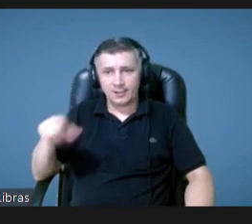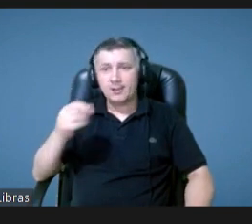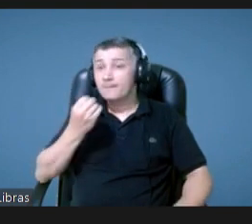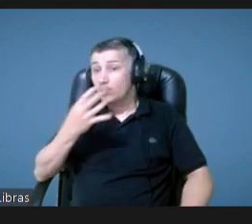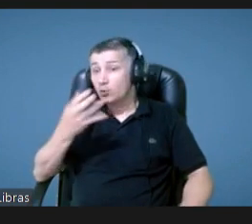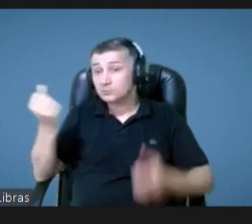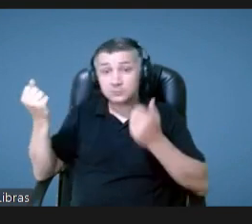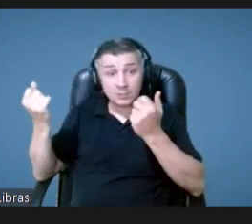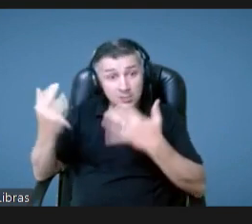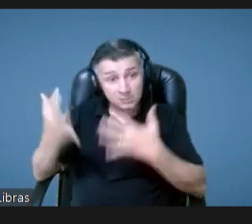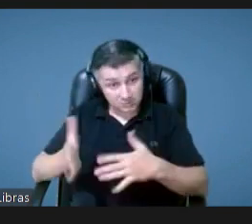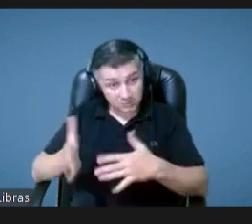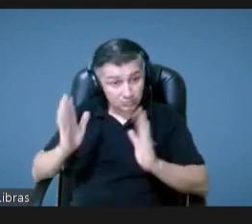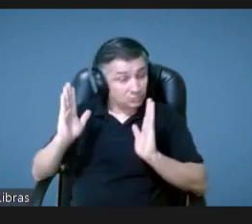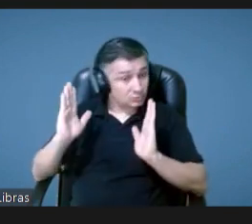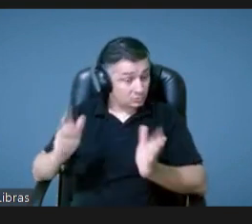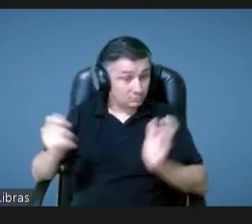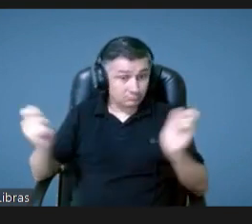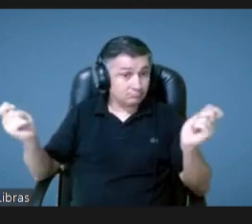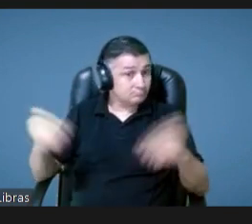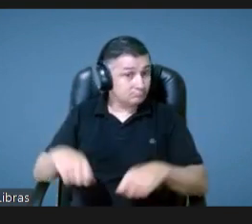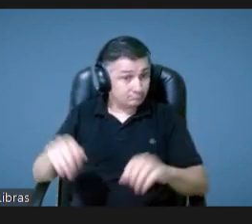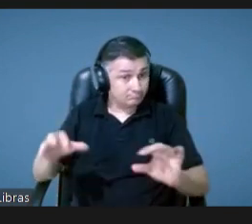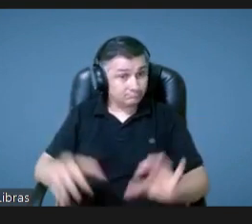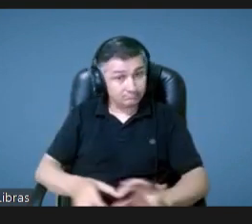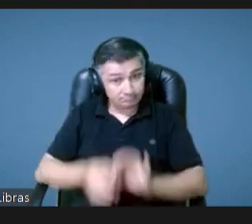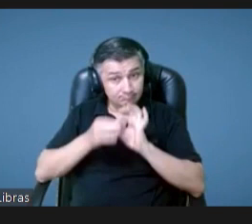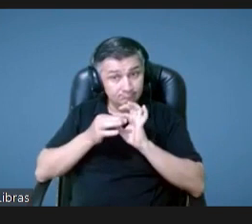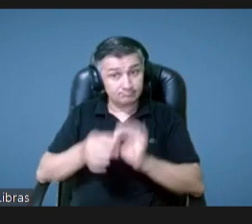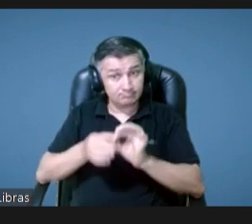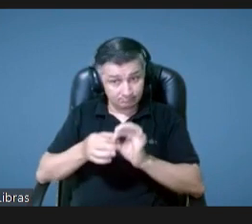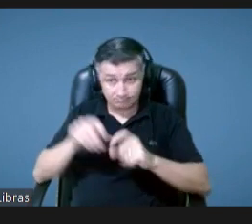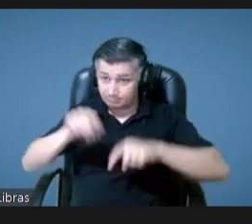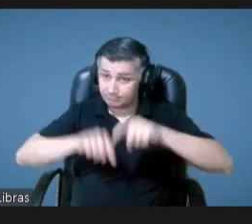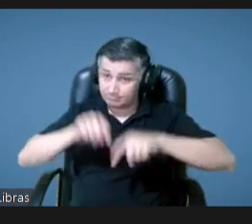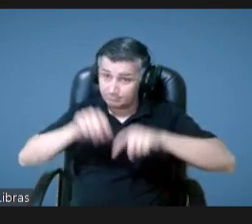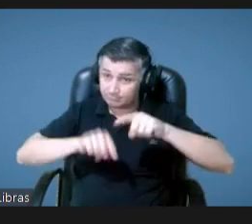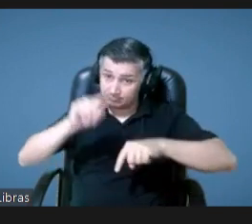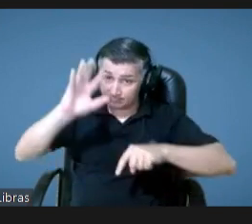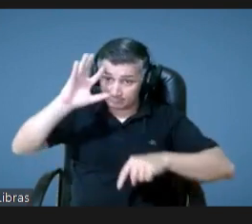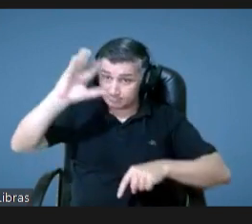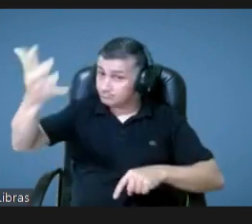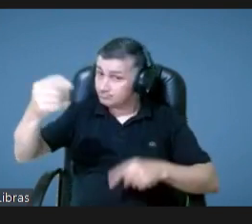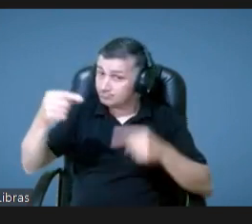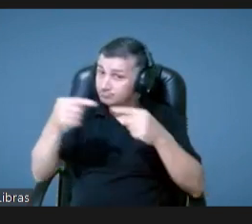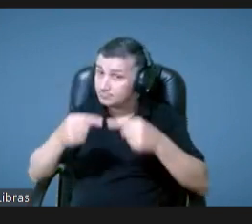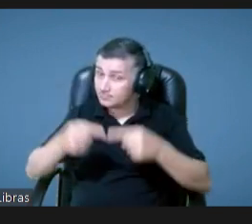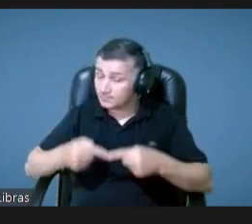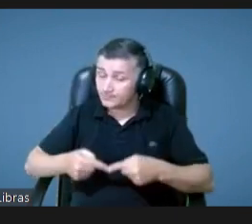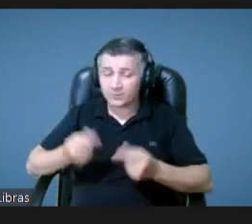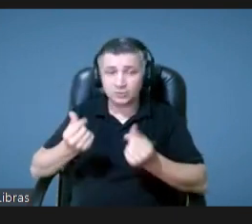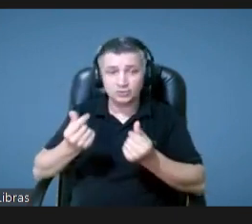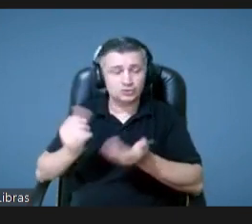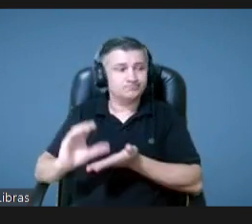just as the EBITDA, and you will see that this has to do